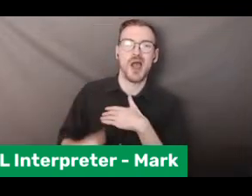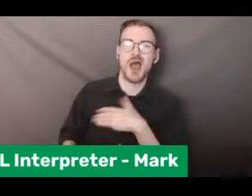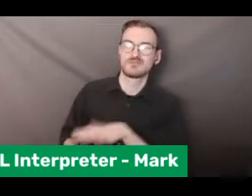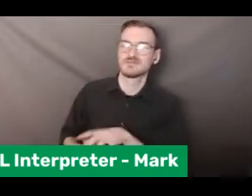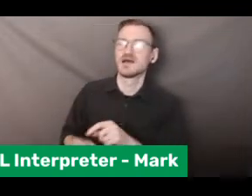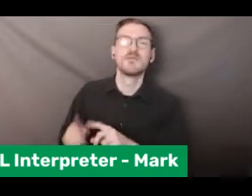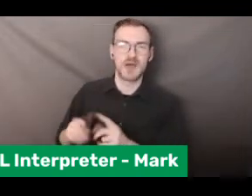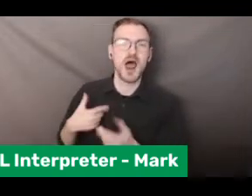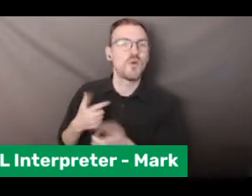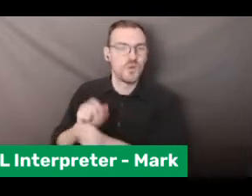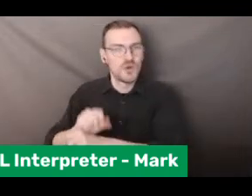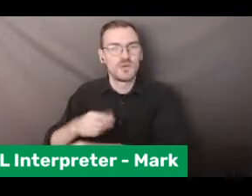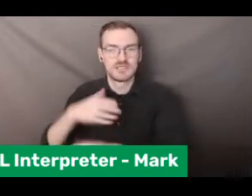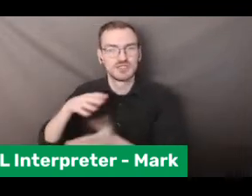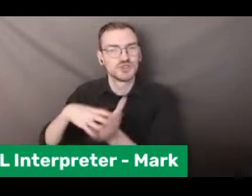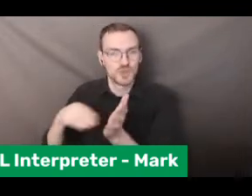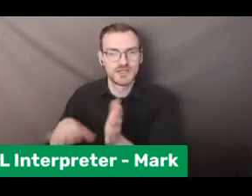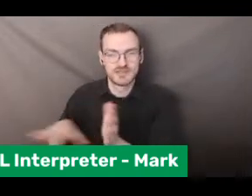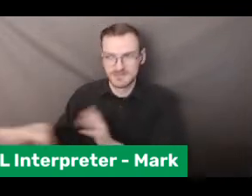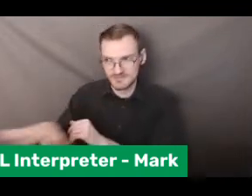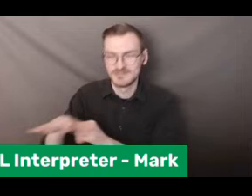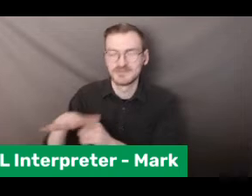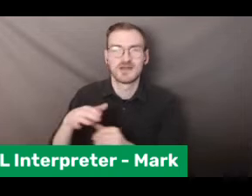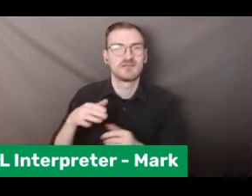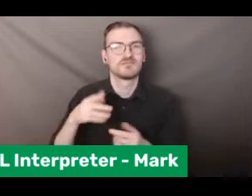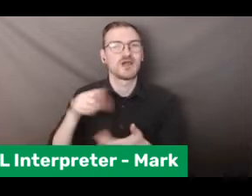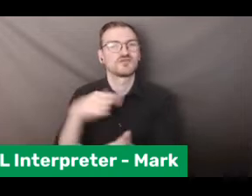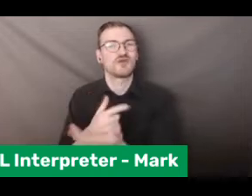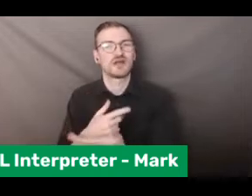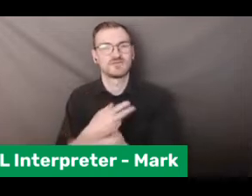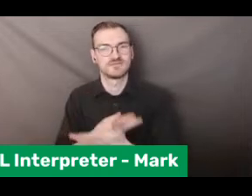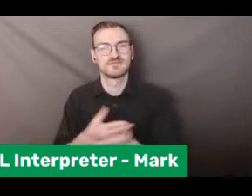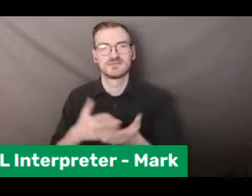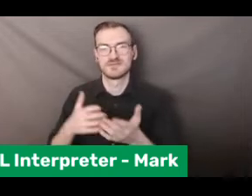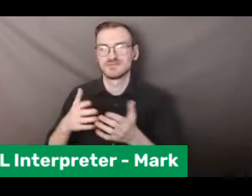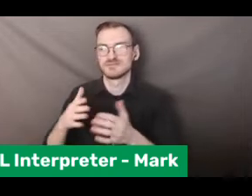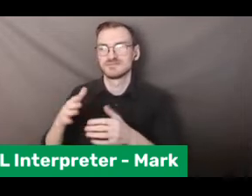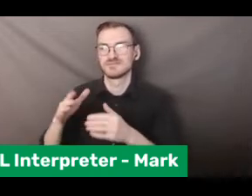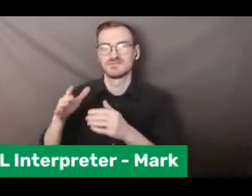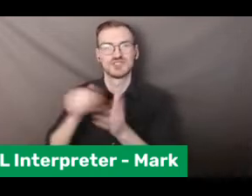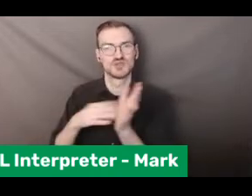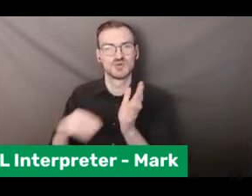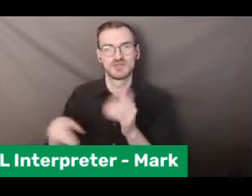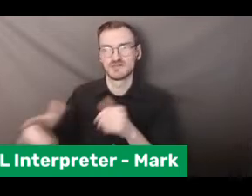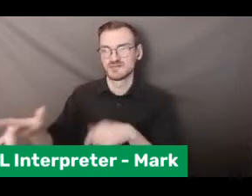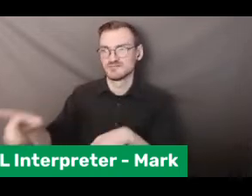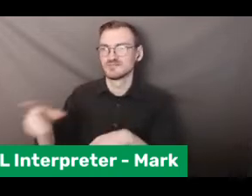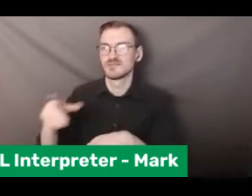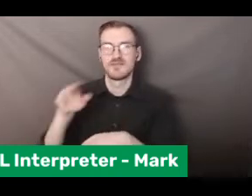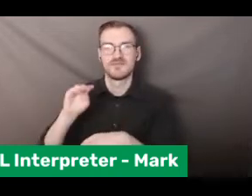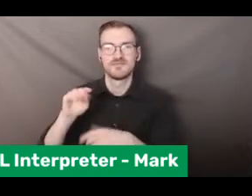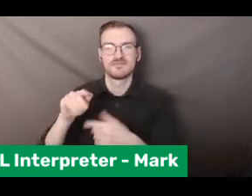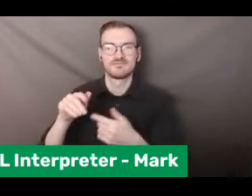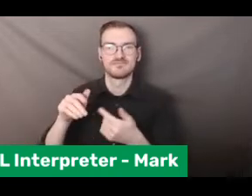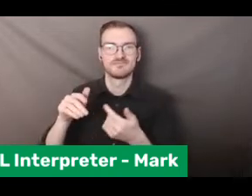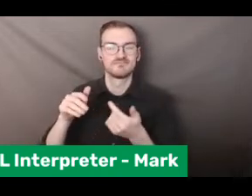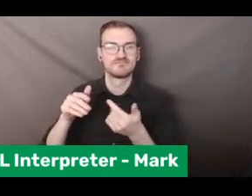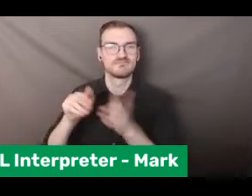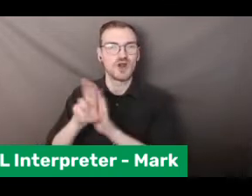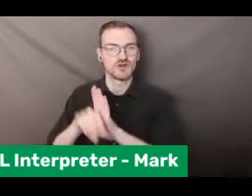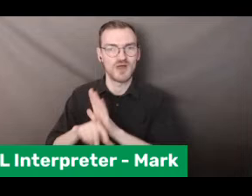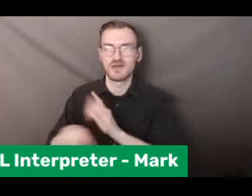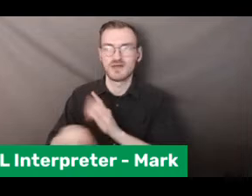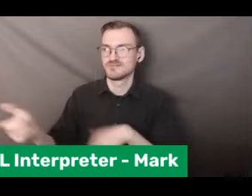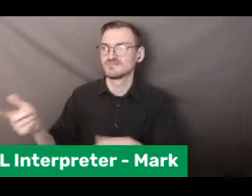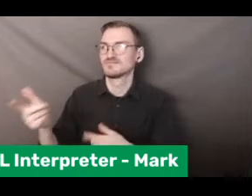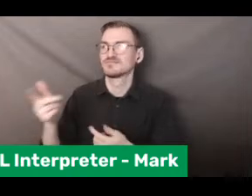students, undergraduate students, people getting doctorates. I've worked with fifth graders. I work with kindergartners. And I